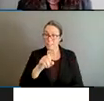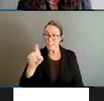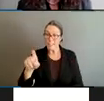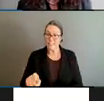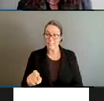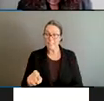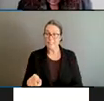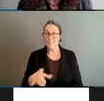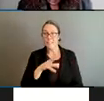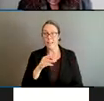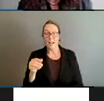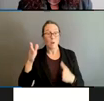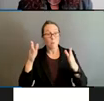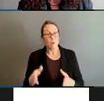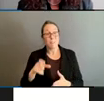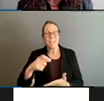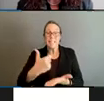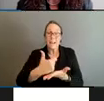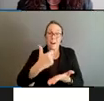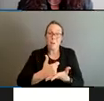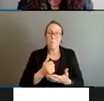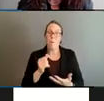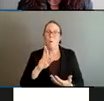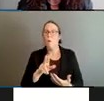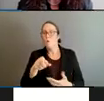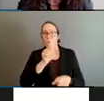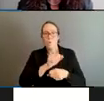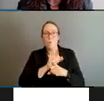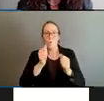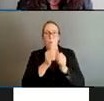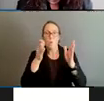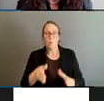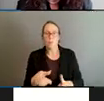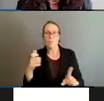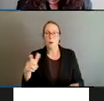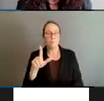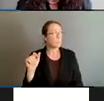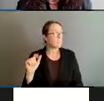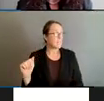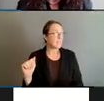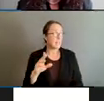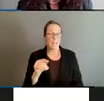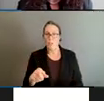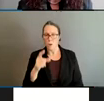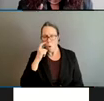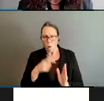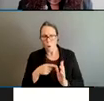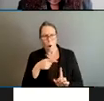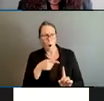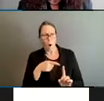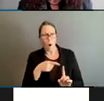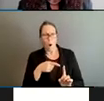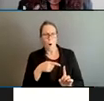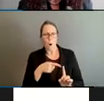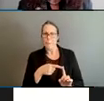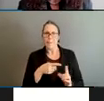and they're needing assistance, or if you're working with anybody that has come from Louisiana and you identify that they're maybe just kind of